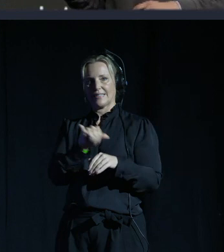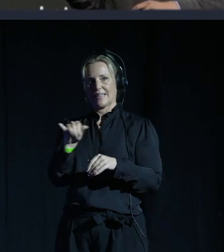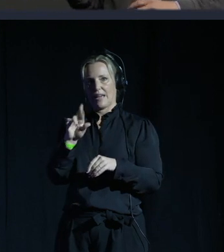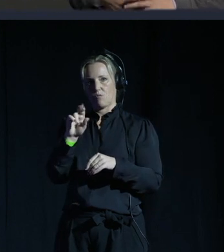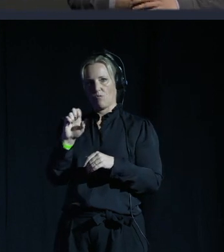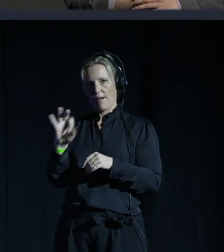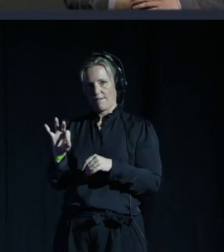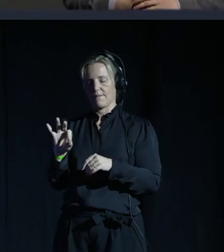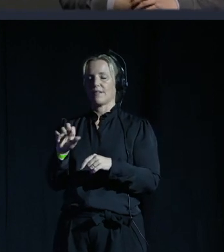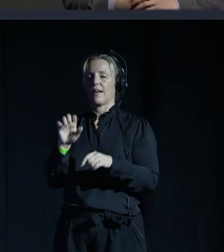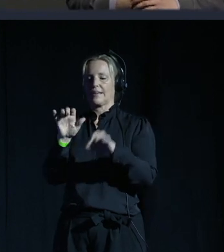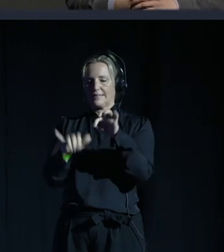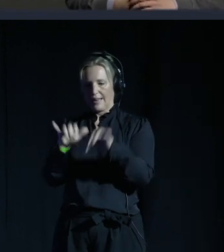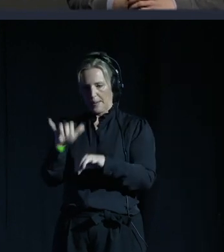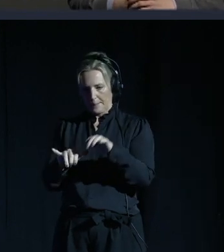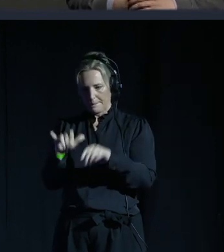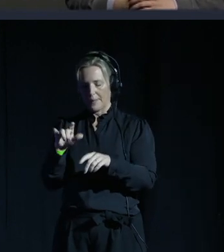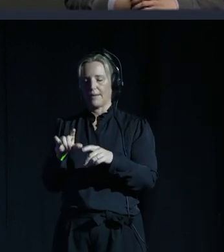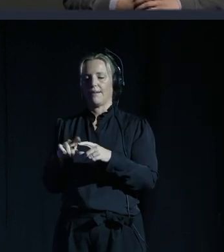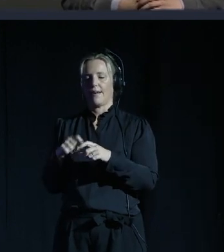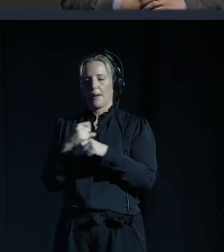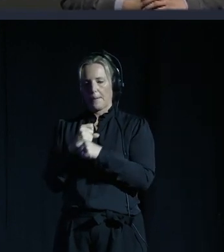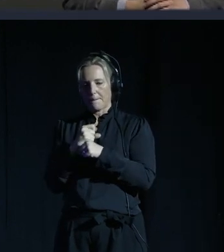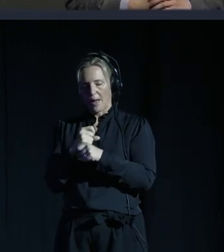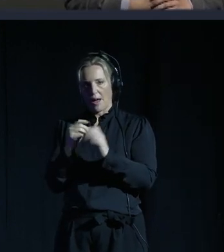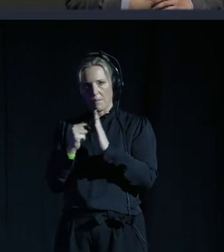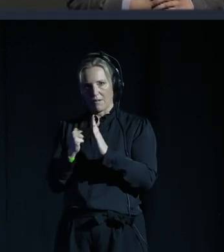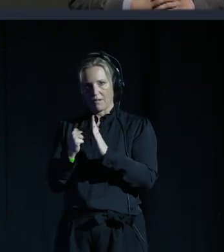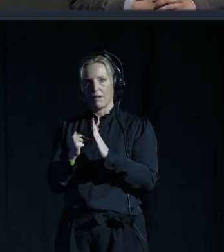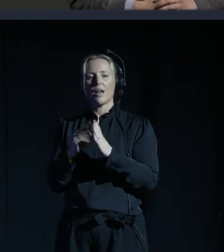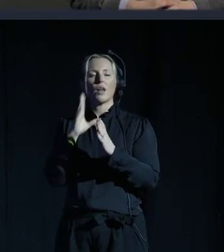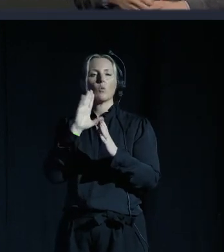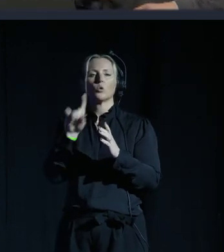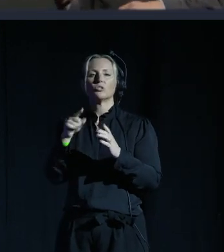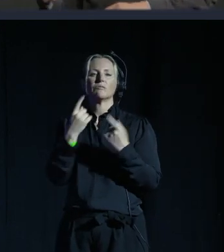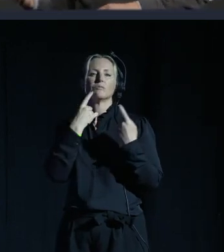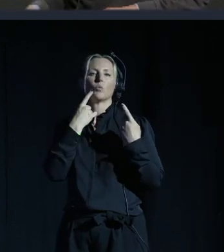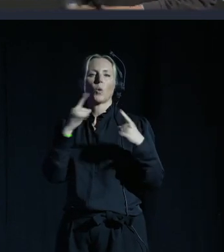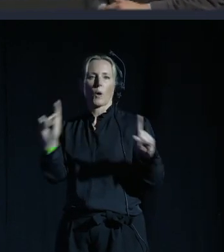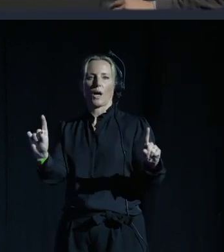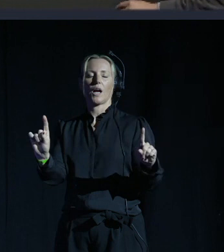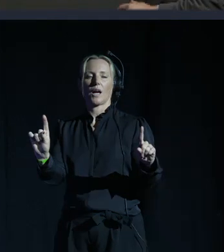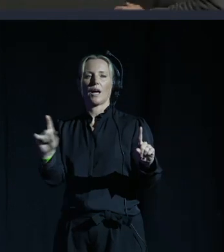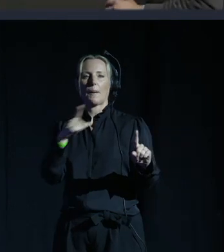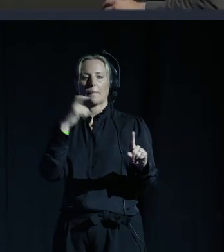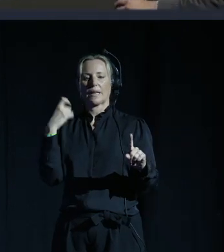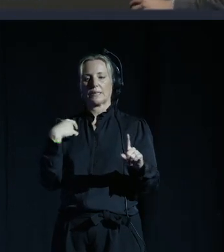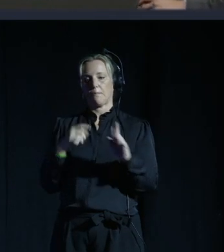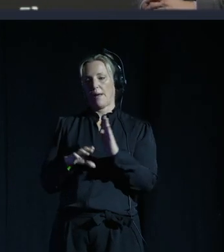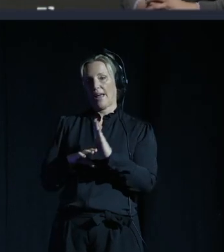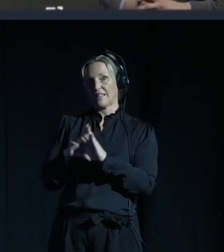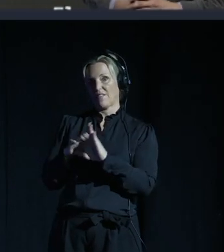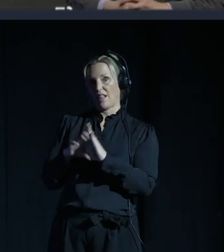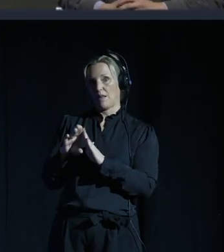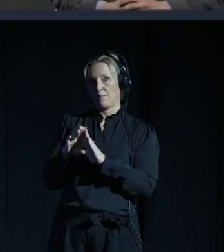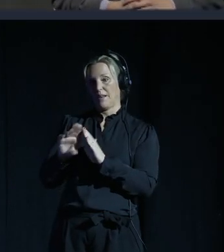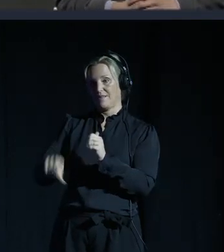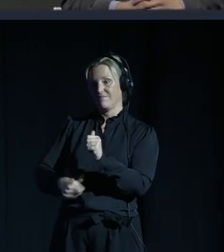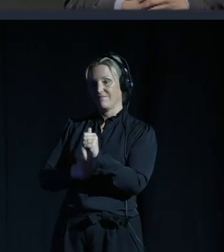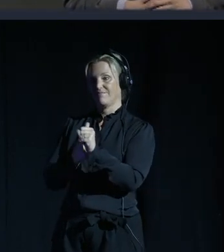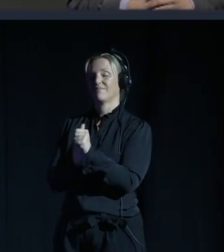a command, compile this model, and it's all going to just work because my development is being backed by the platform in DBT